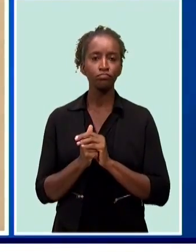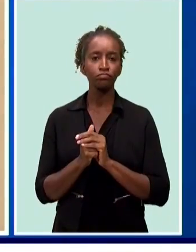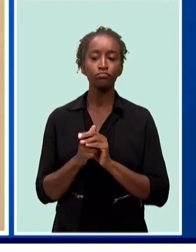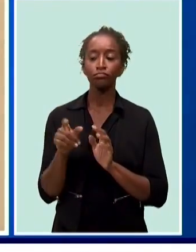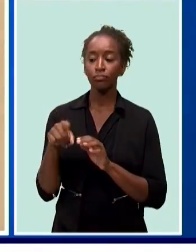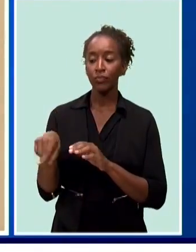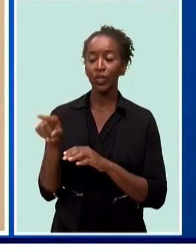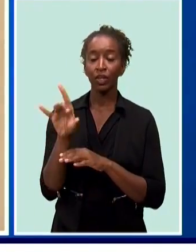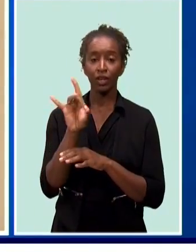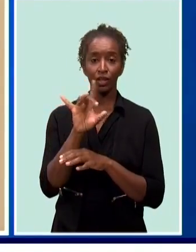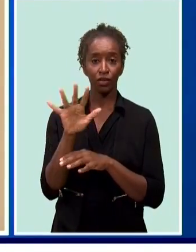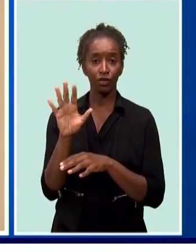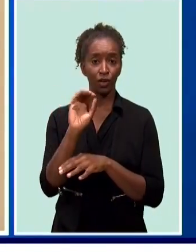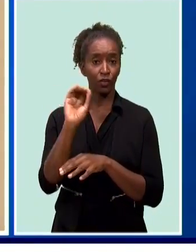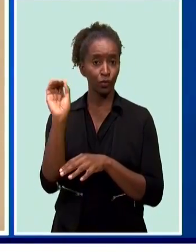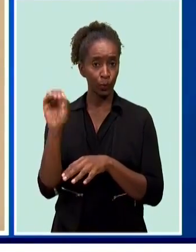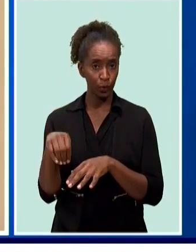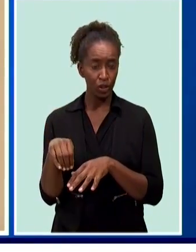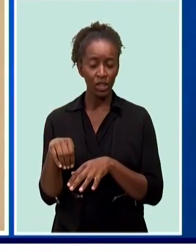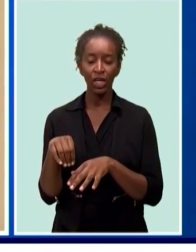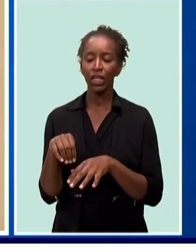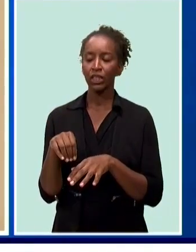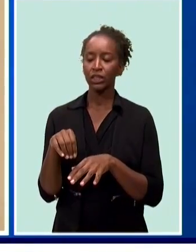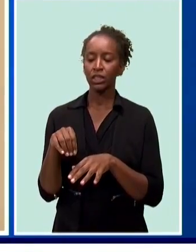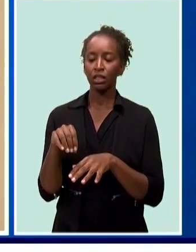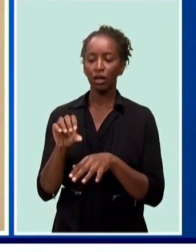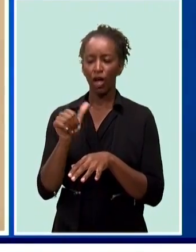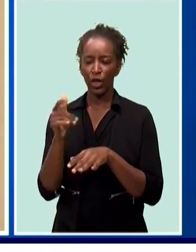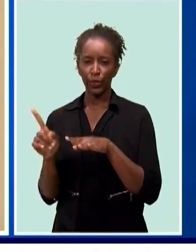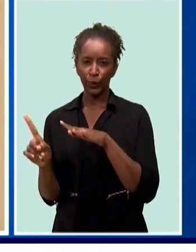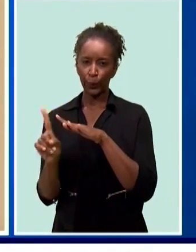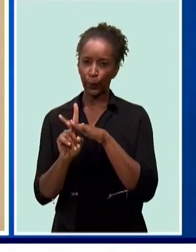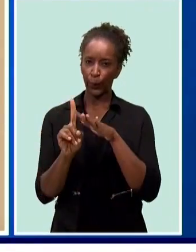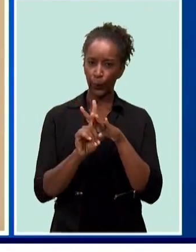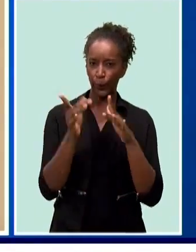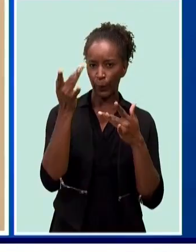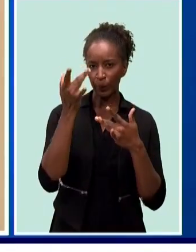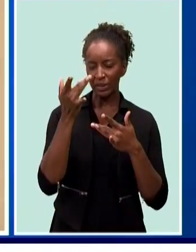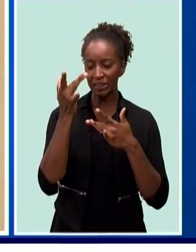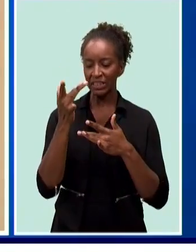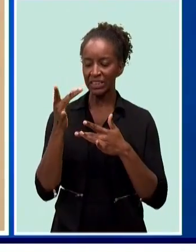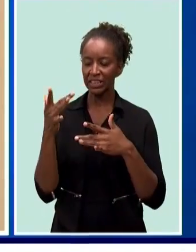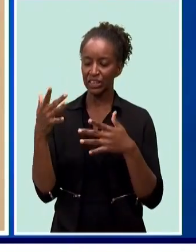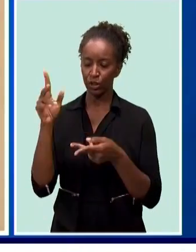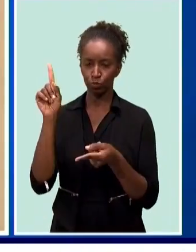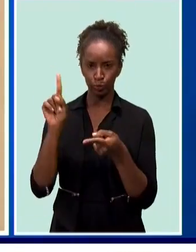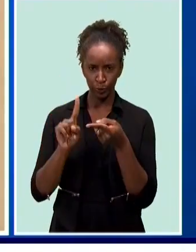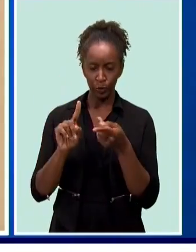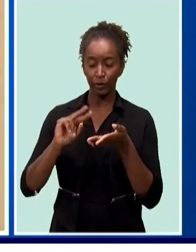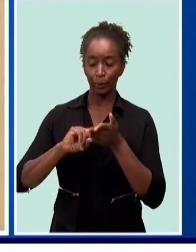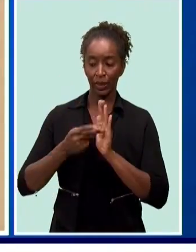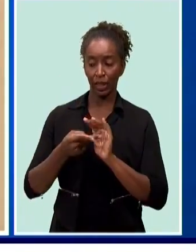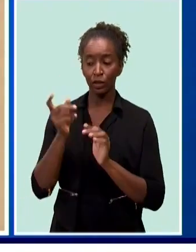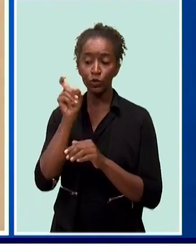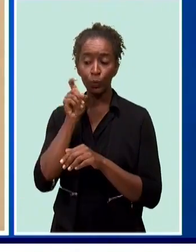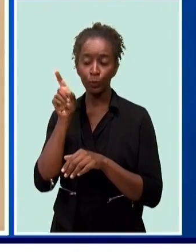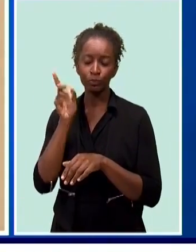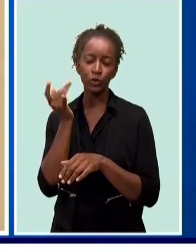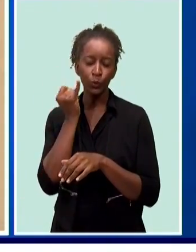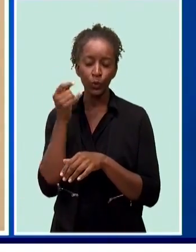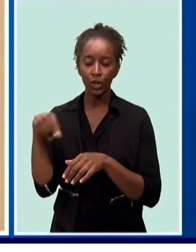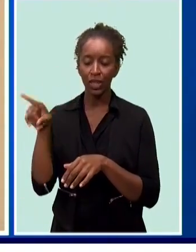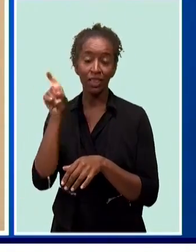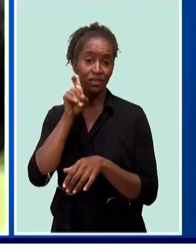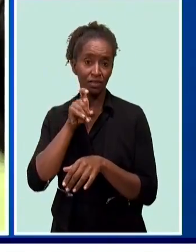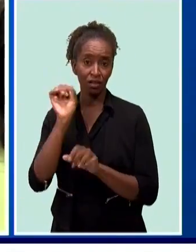suppressed viral loads, which has implications for rendering them incapable of transmitting HIV virus any further. Dr. Best notes that